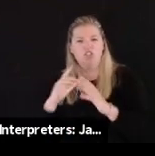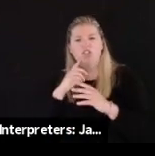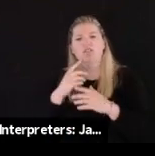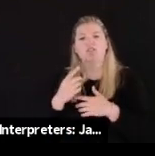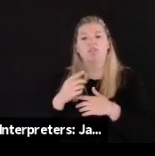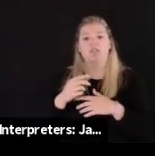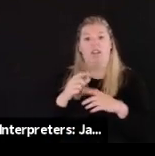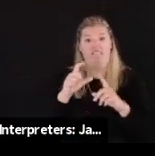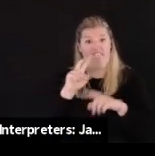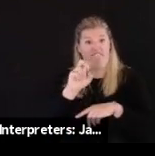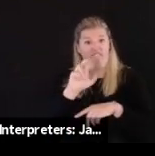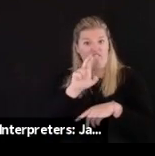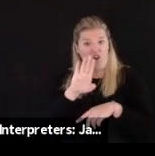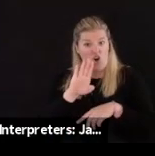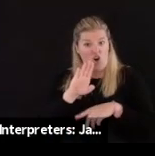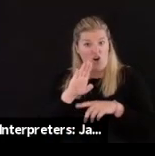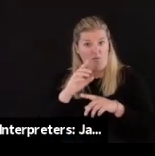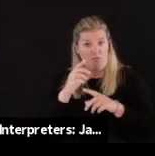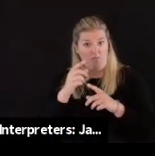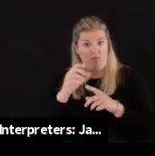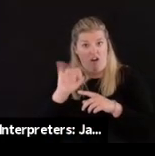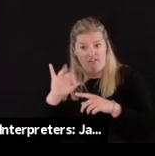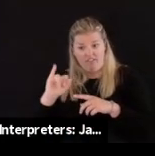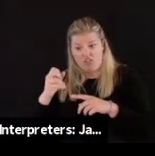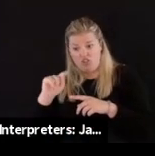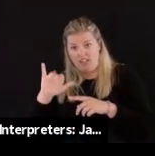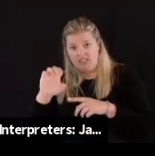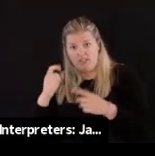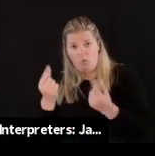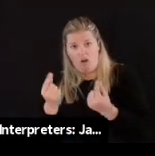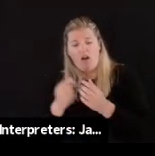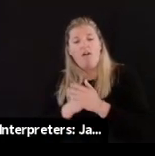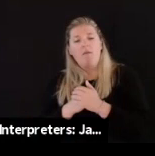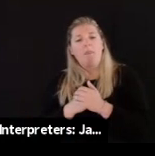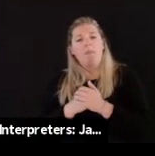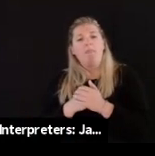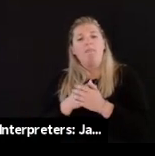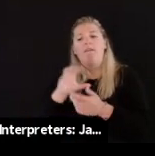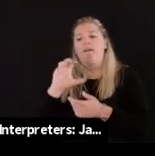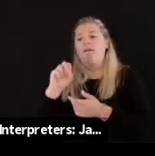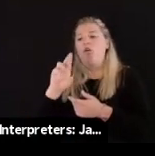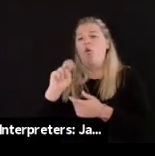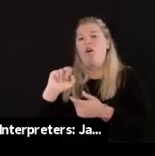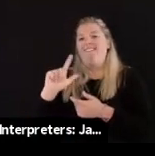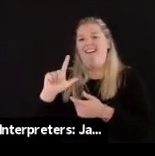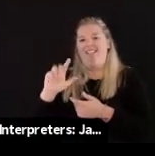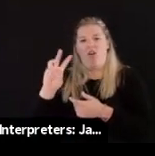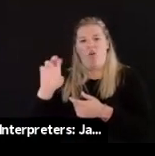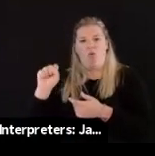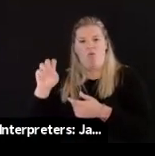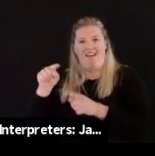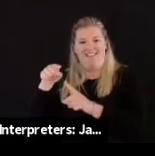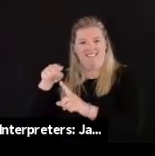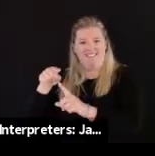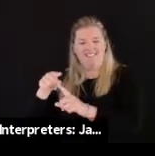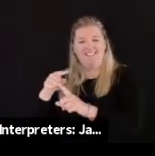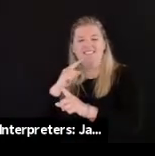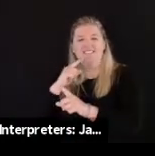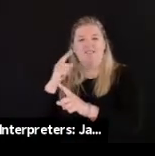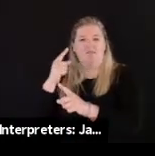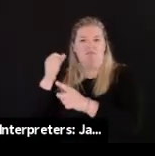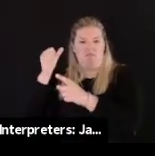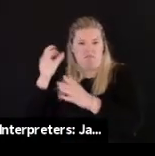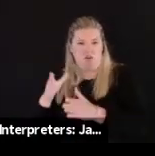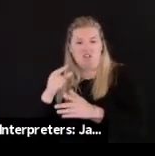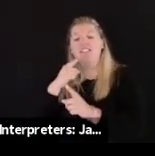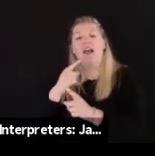justice? I think there might be an answer to be found in the words of Cornel West, who famously said that justice is what love